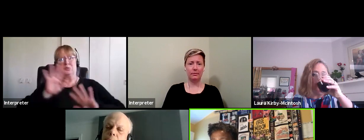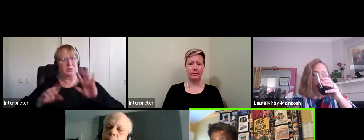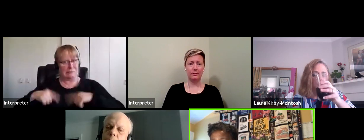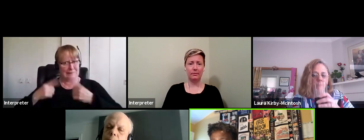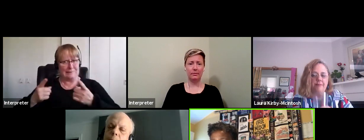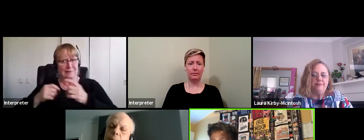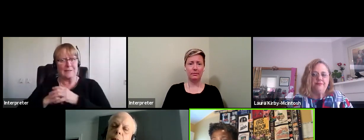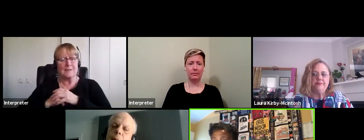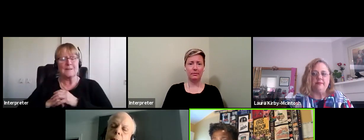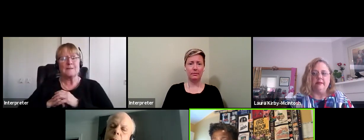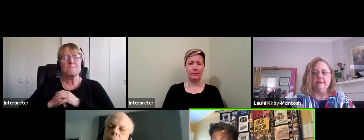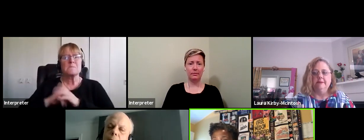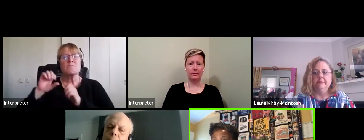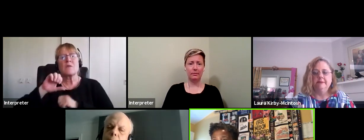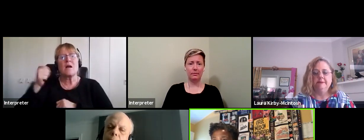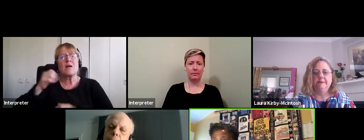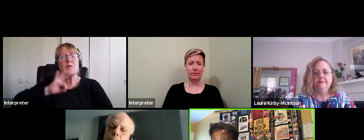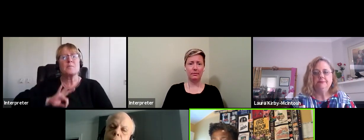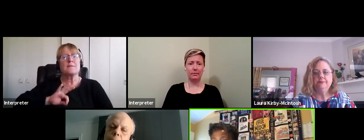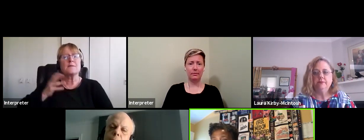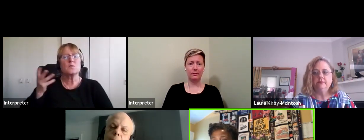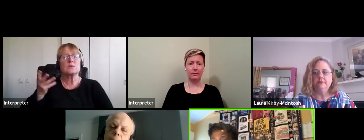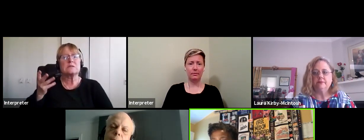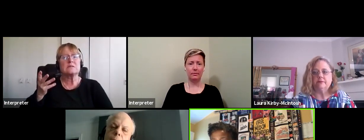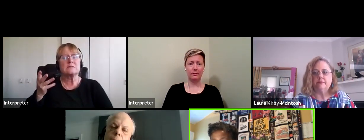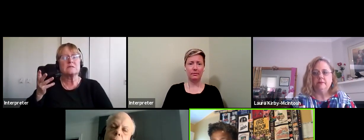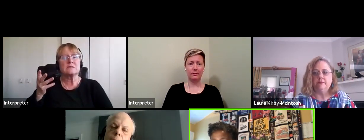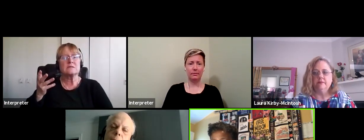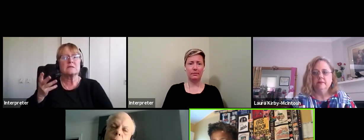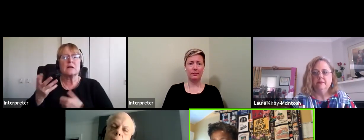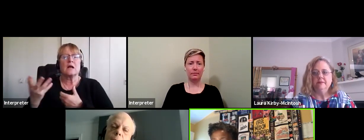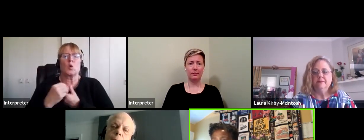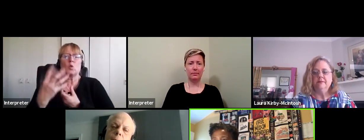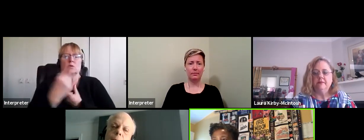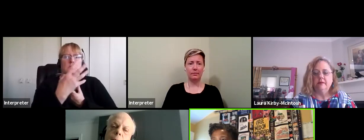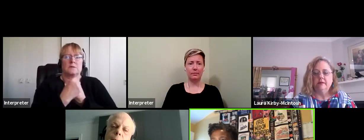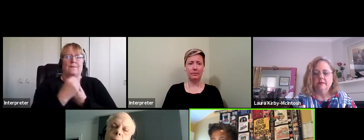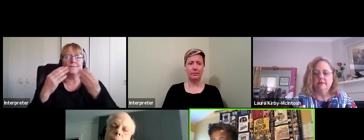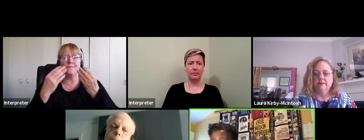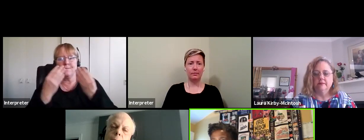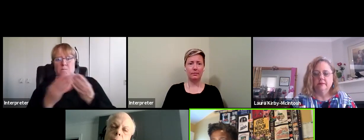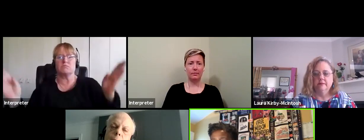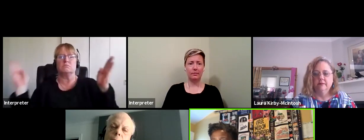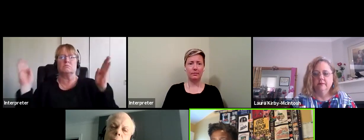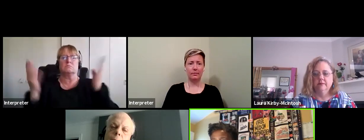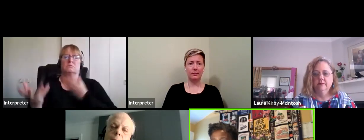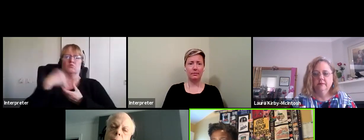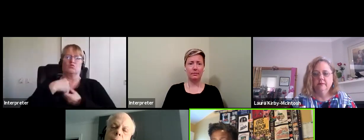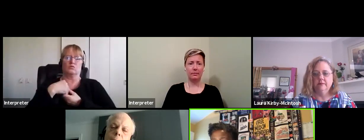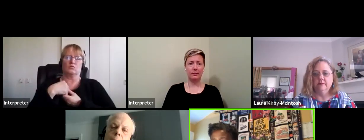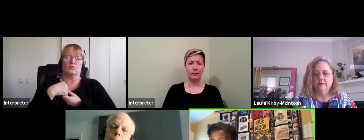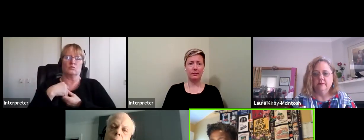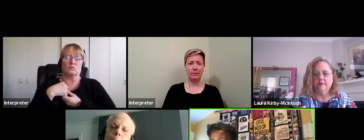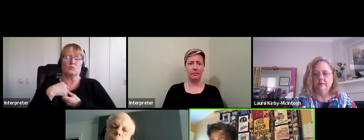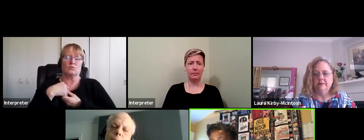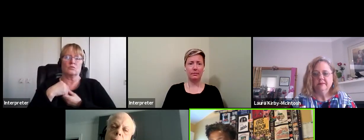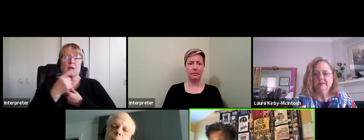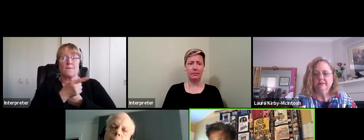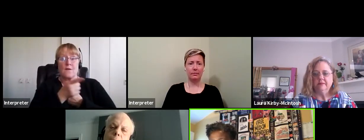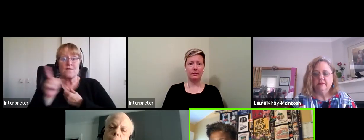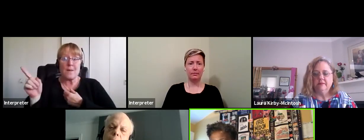an added benefit of becoming more inclusive and permitting people who now